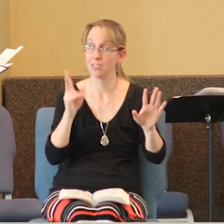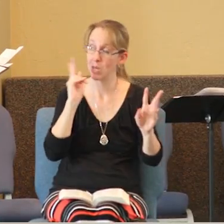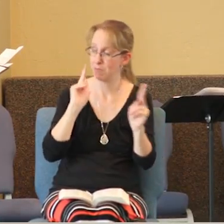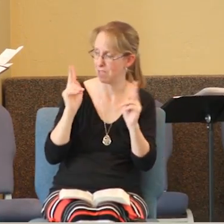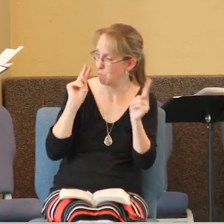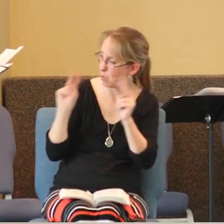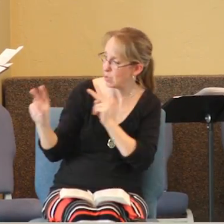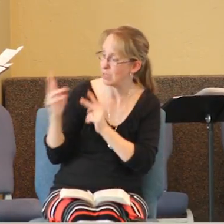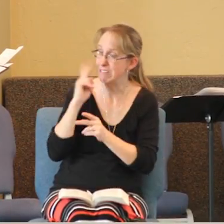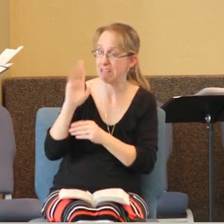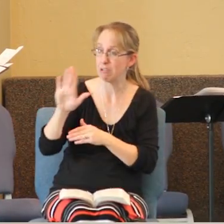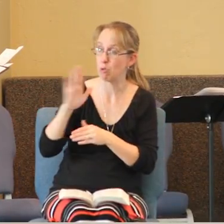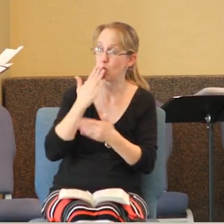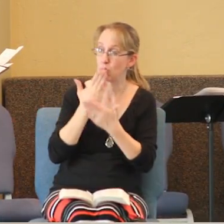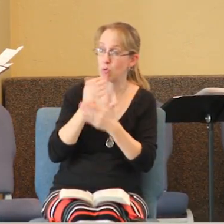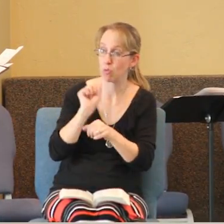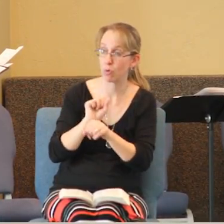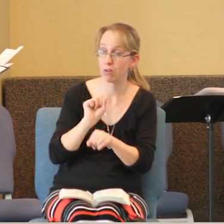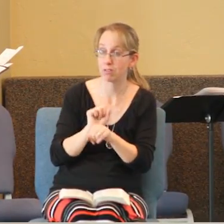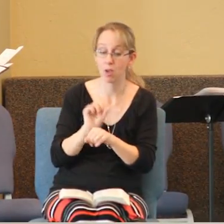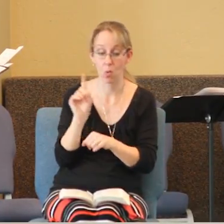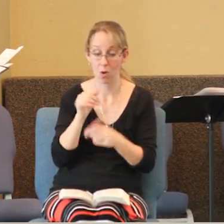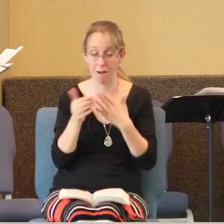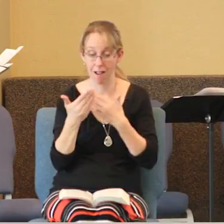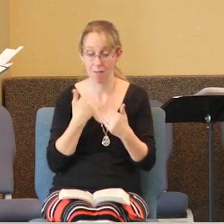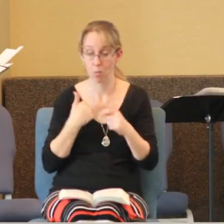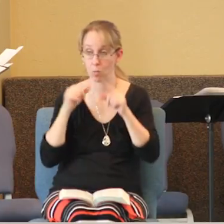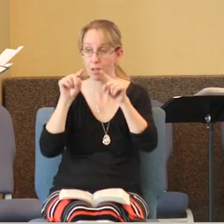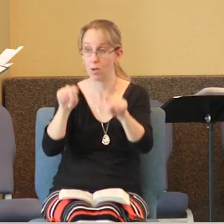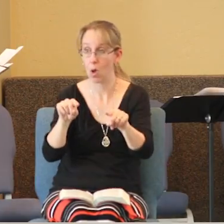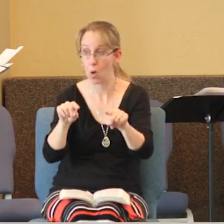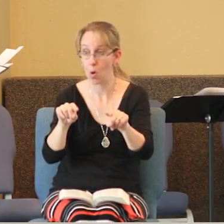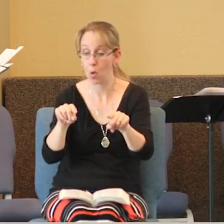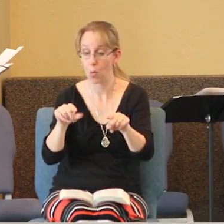works. So wherever we go, we are to be